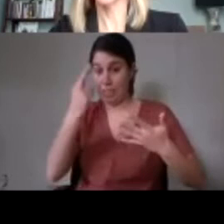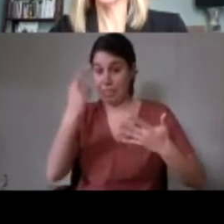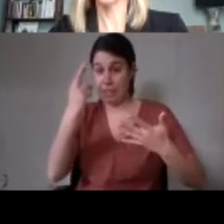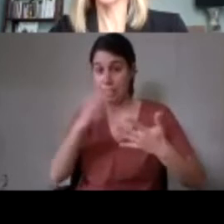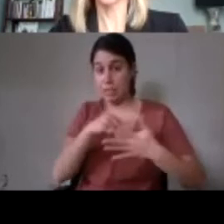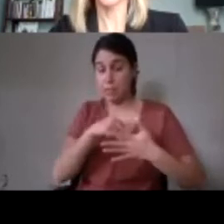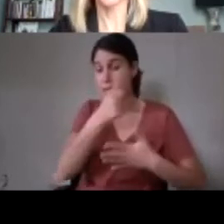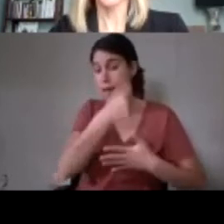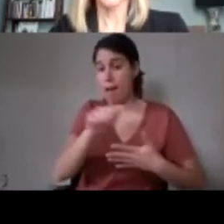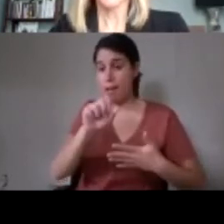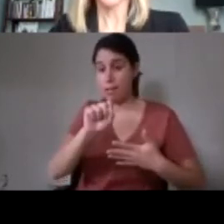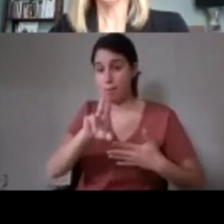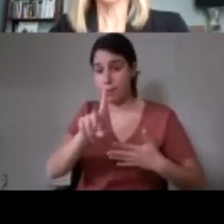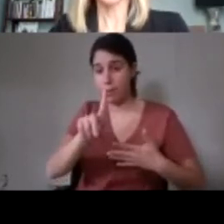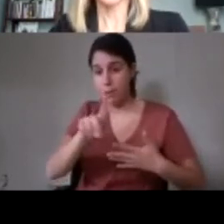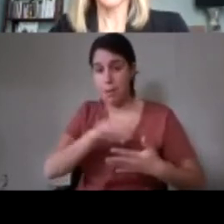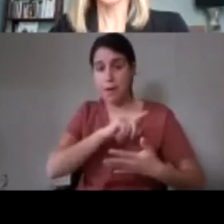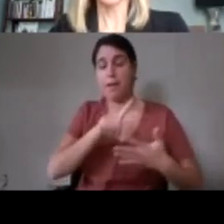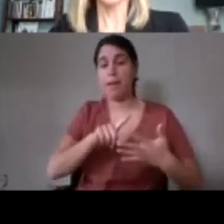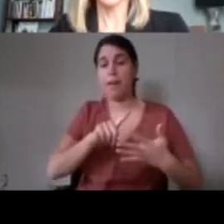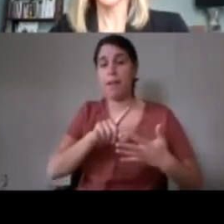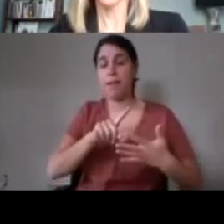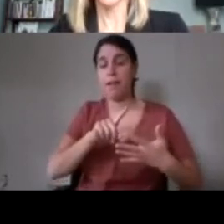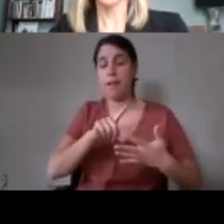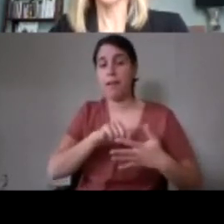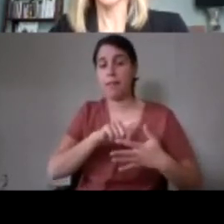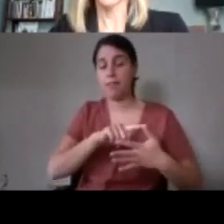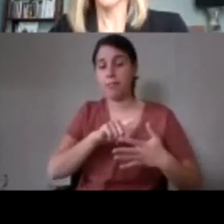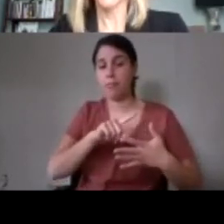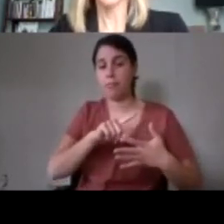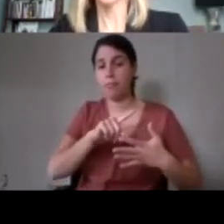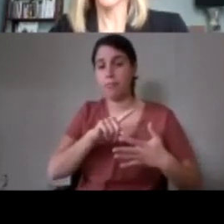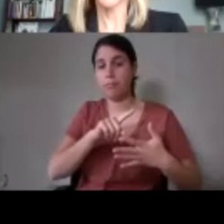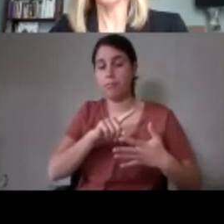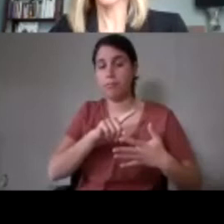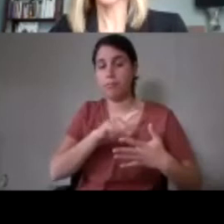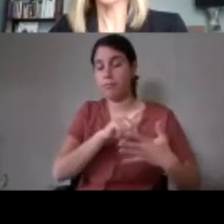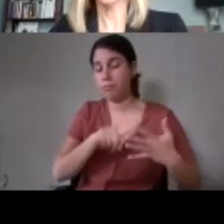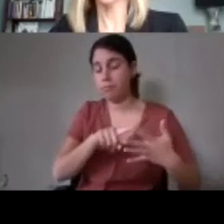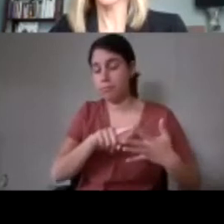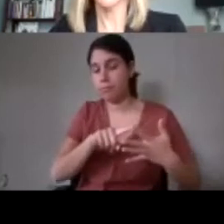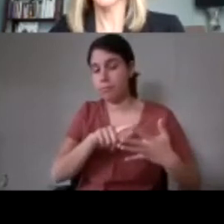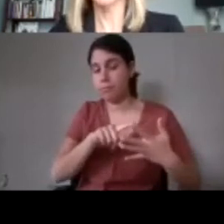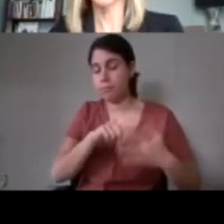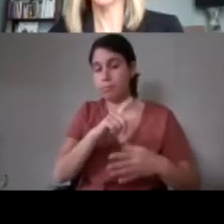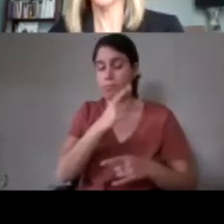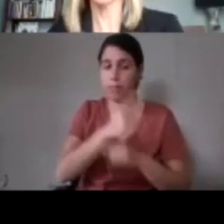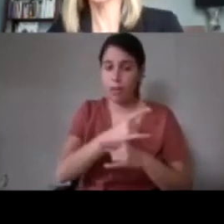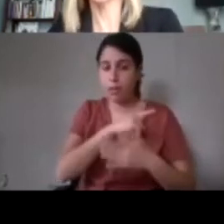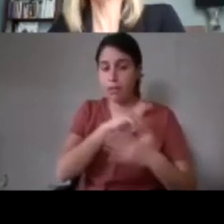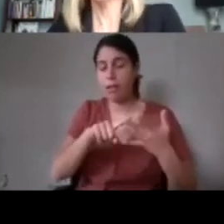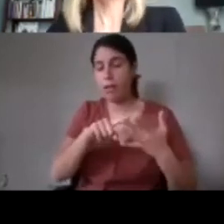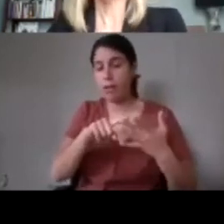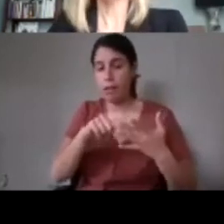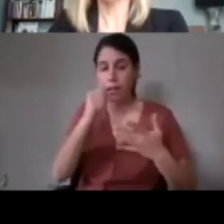substance use disorder related hospitalization or ED visit, and given these specific